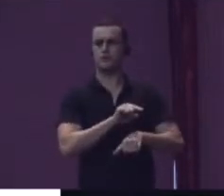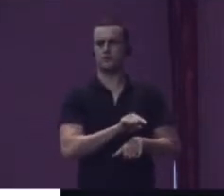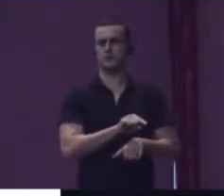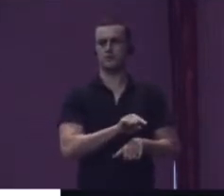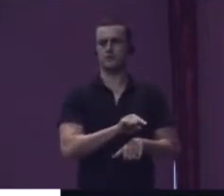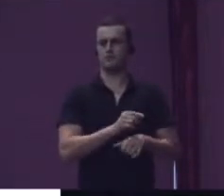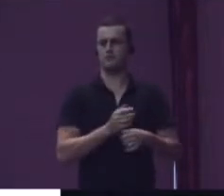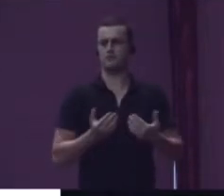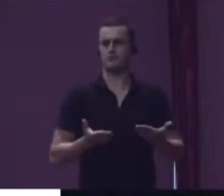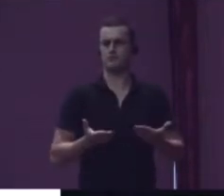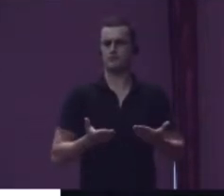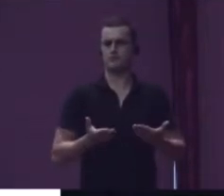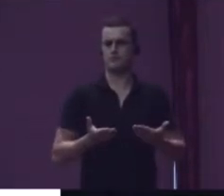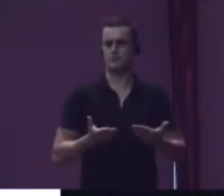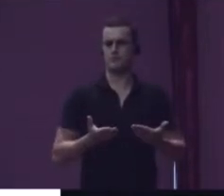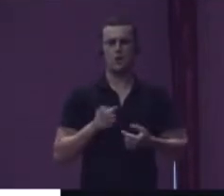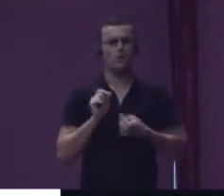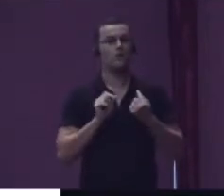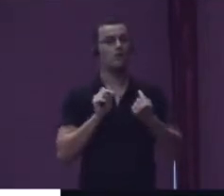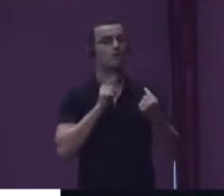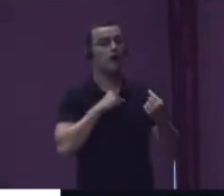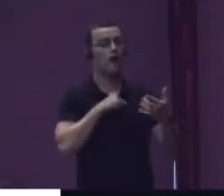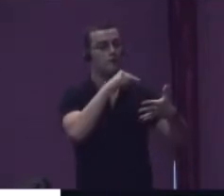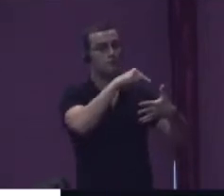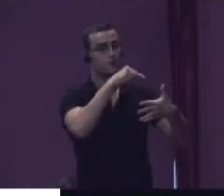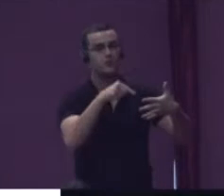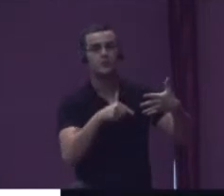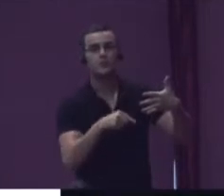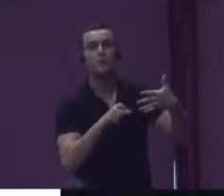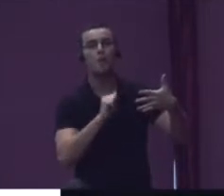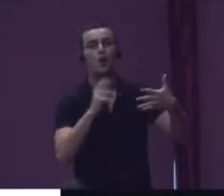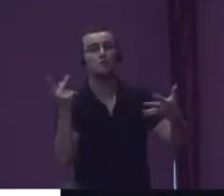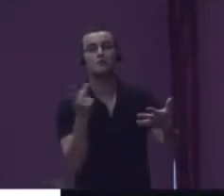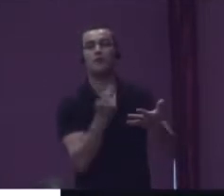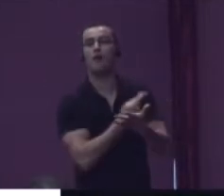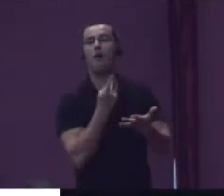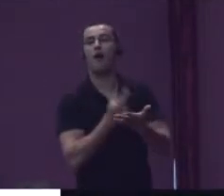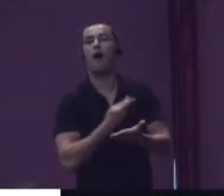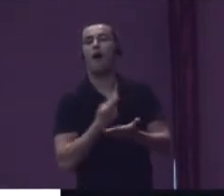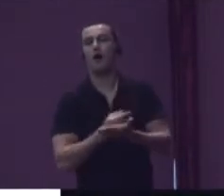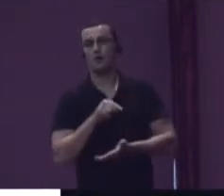emphasis, rather than a normal procedure.